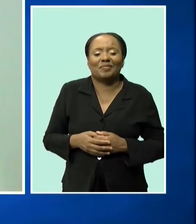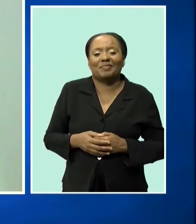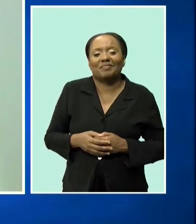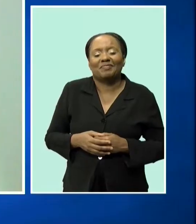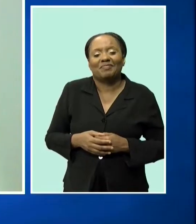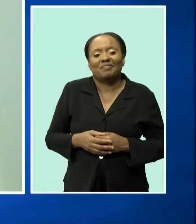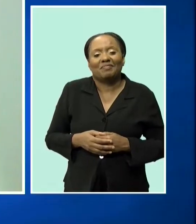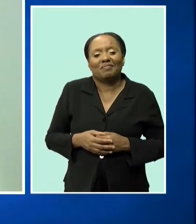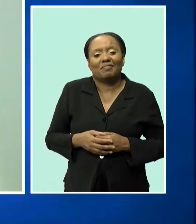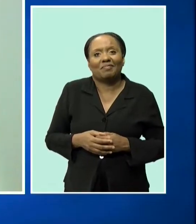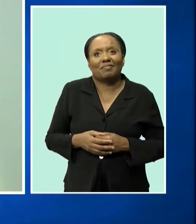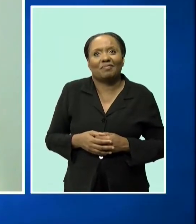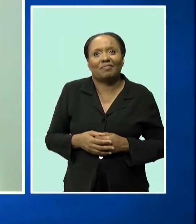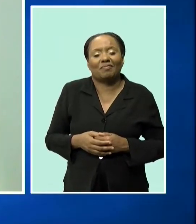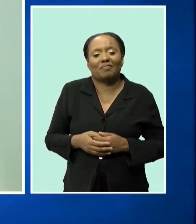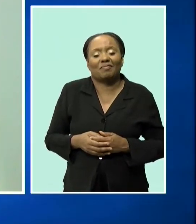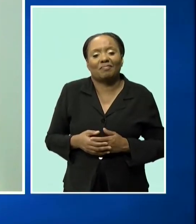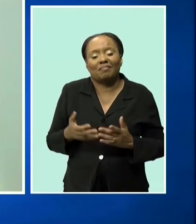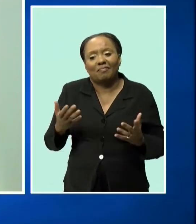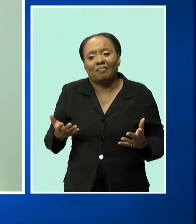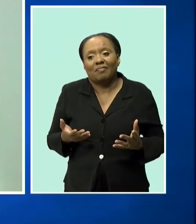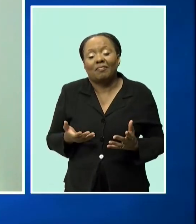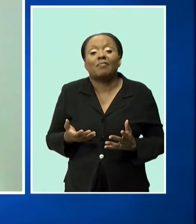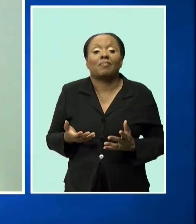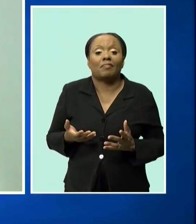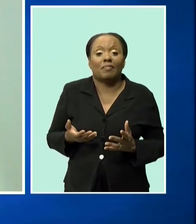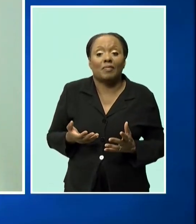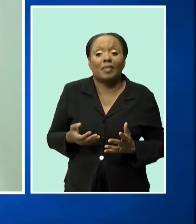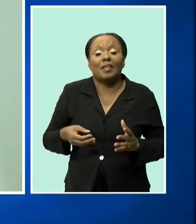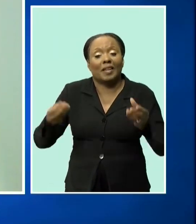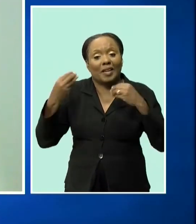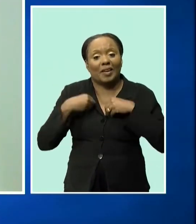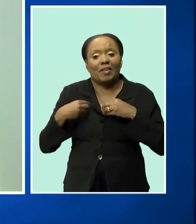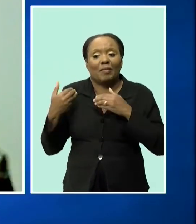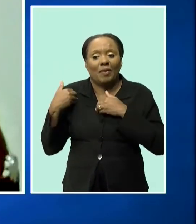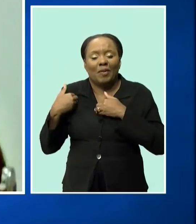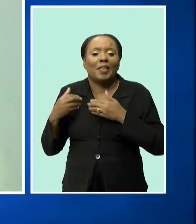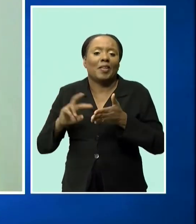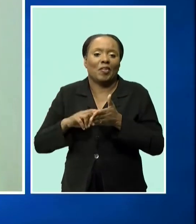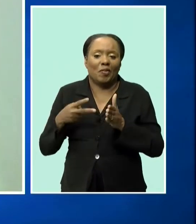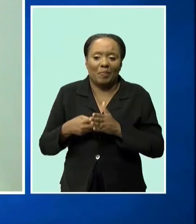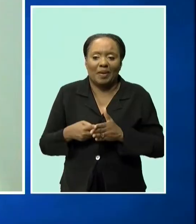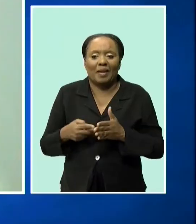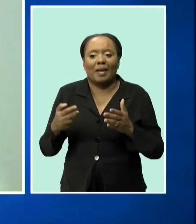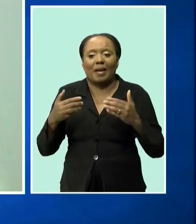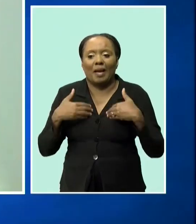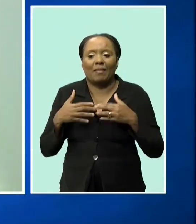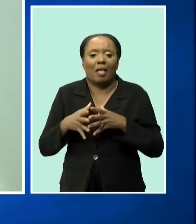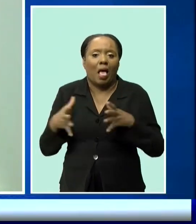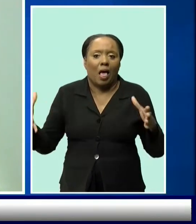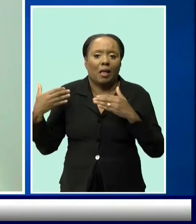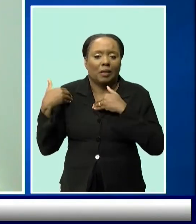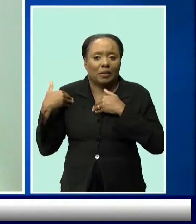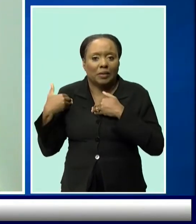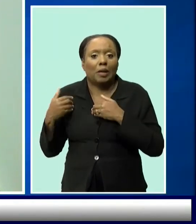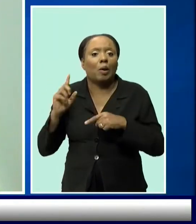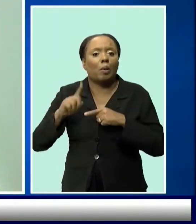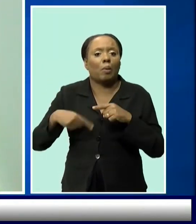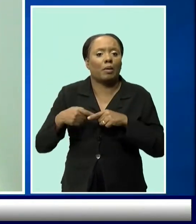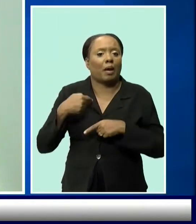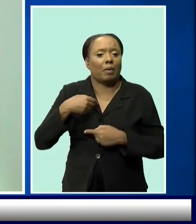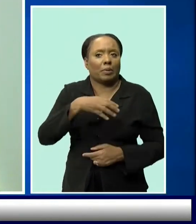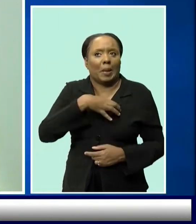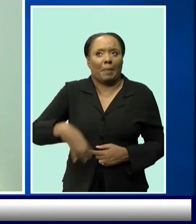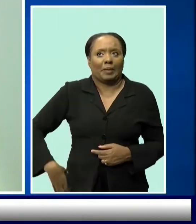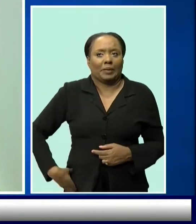Well, simply put, Shane, as I said, to whom much is given, much is expected. One of the things that certainly drove me when I was ambassador for our country